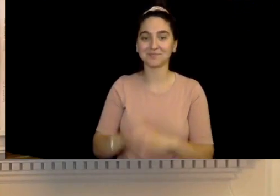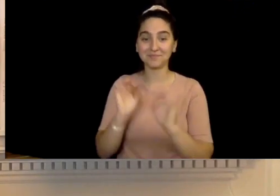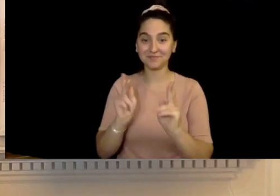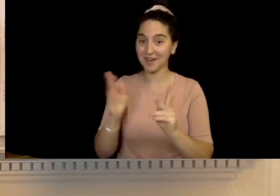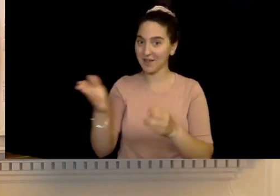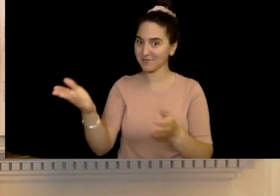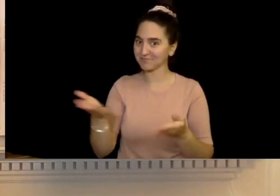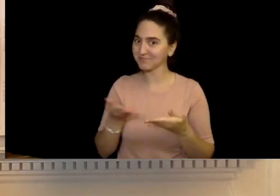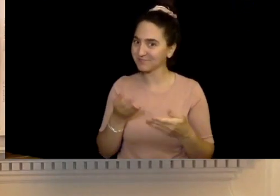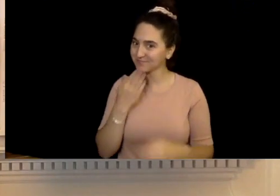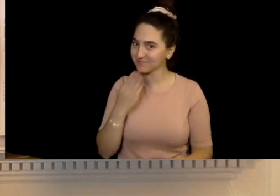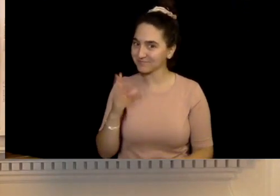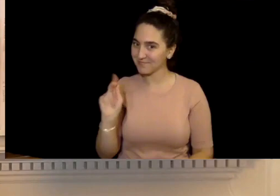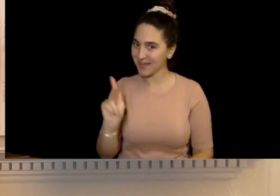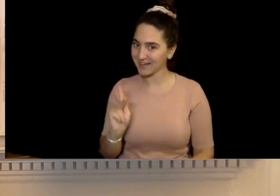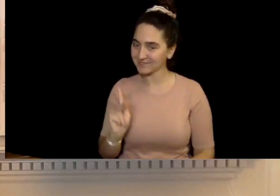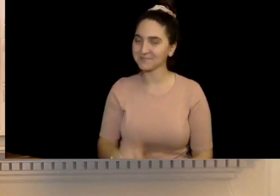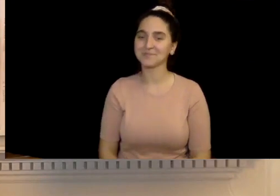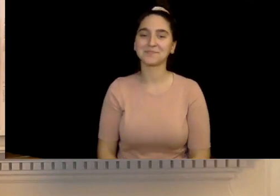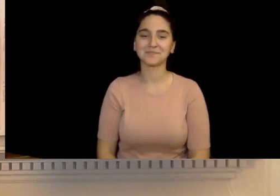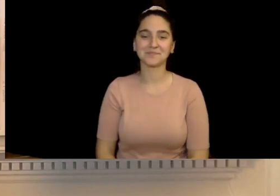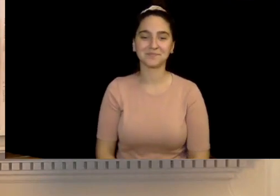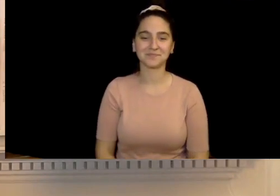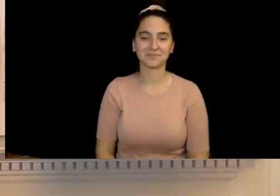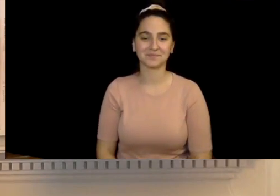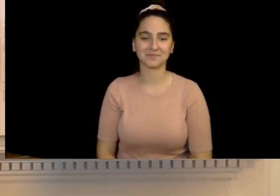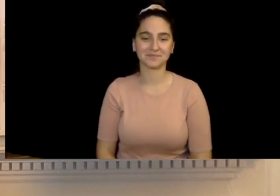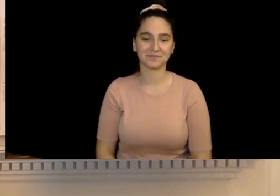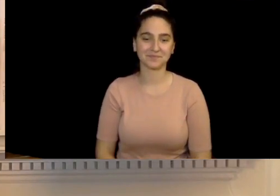All right, welcome back.